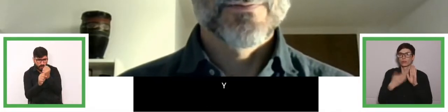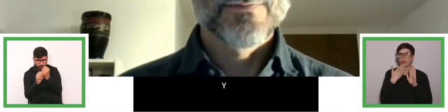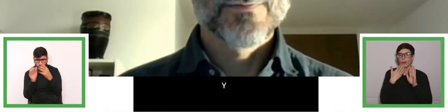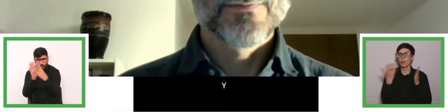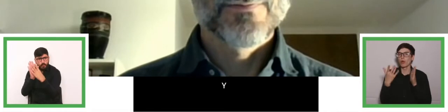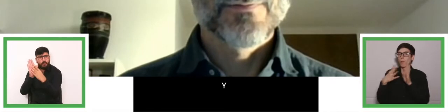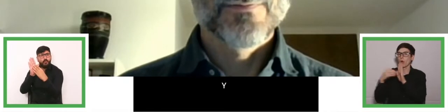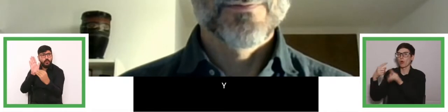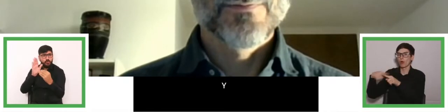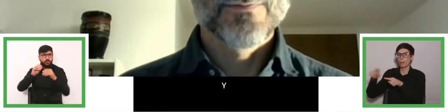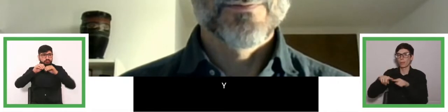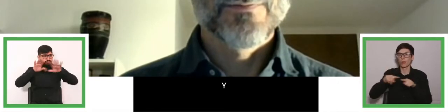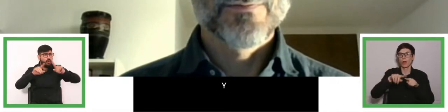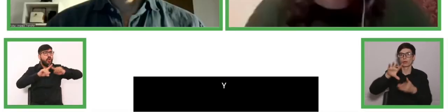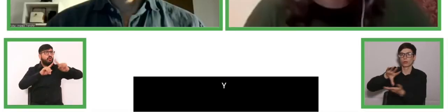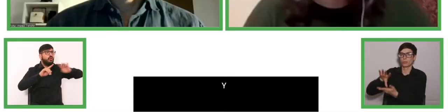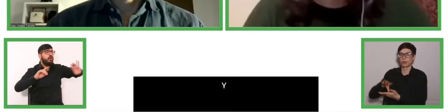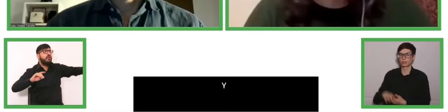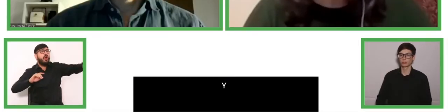Thank you.